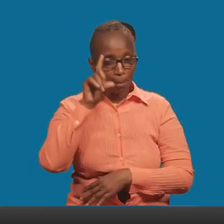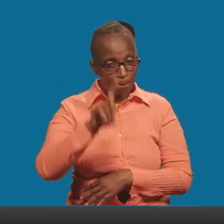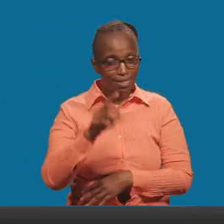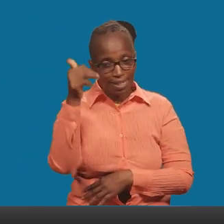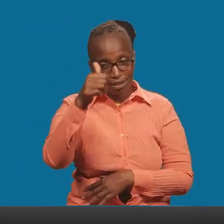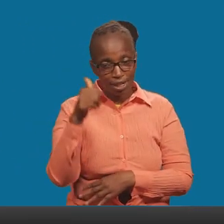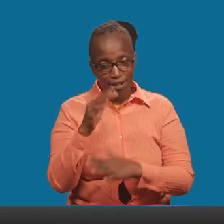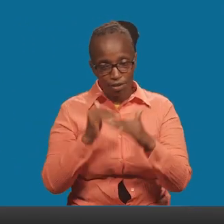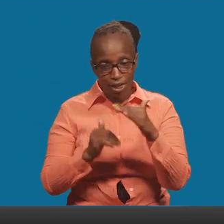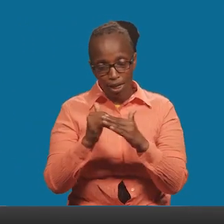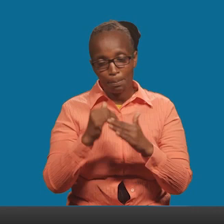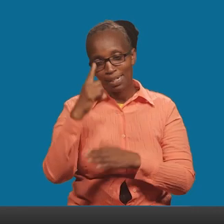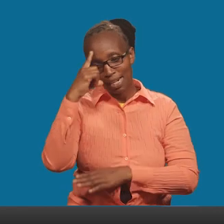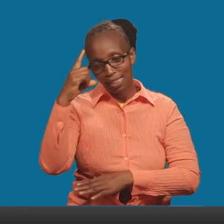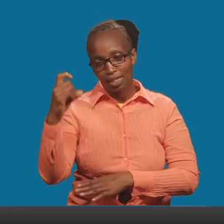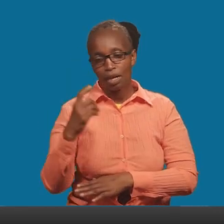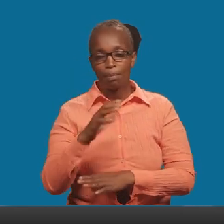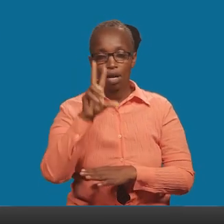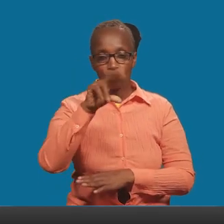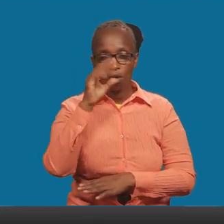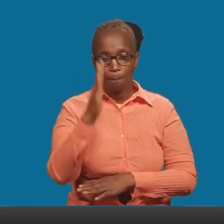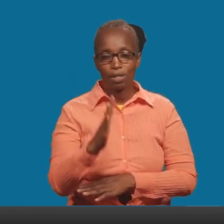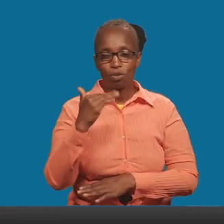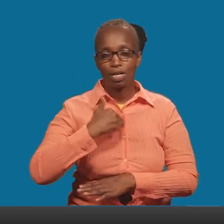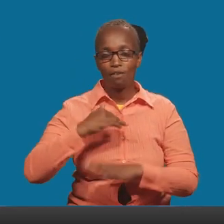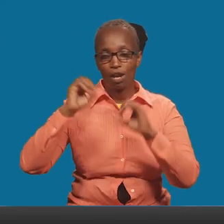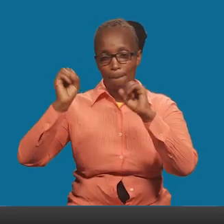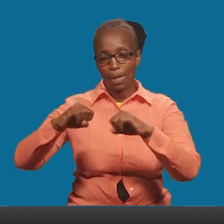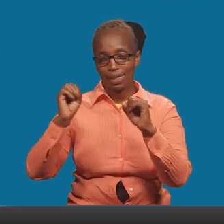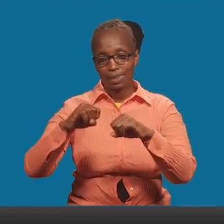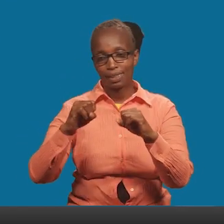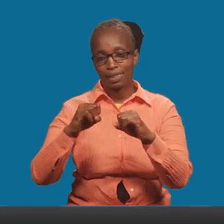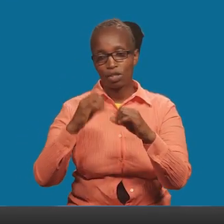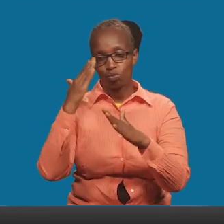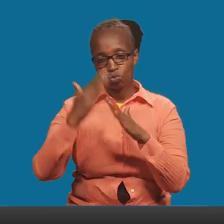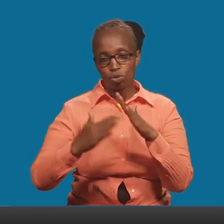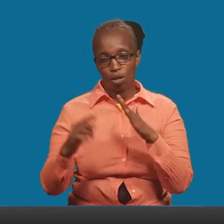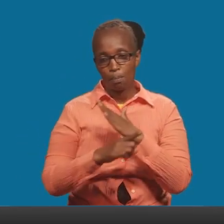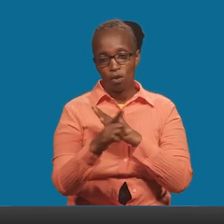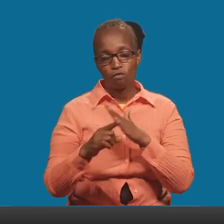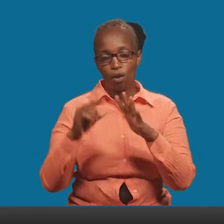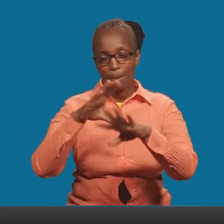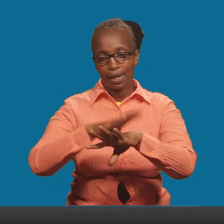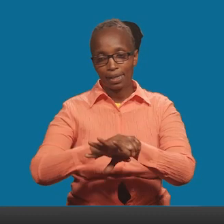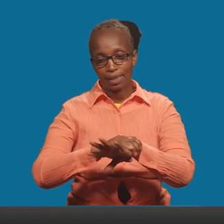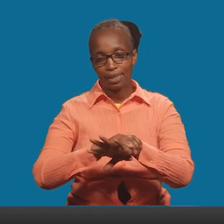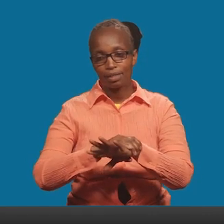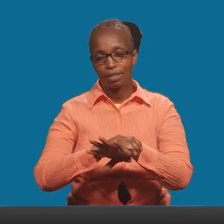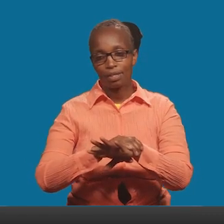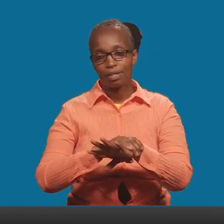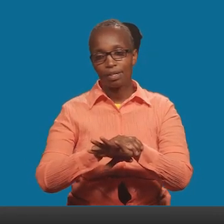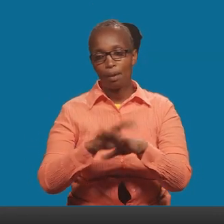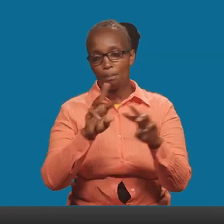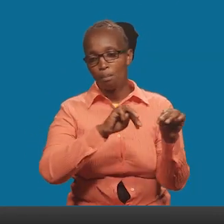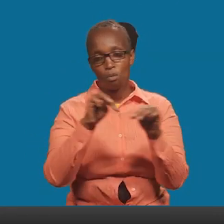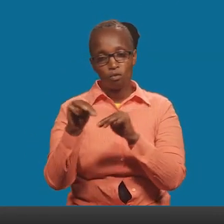limit your dreams. No one has the capacity, the will, or the ability to stop you from getting to where you're going